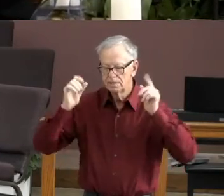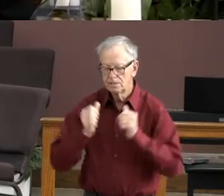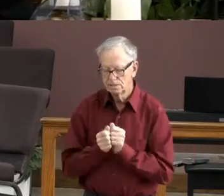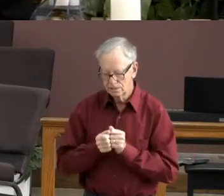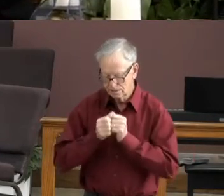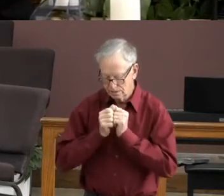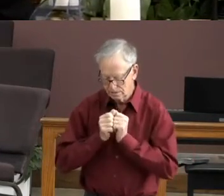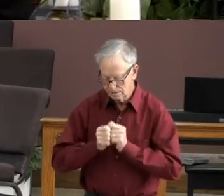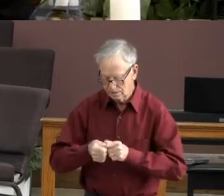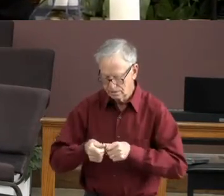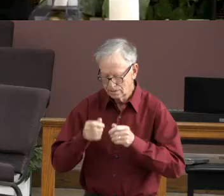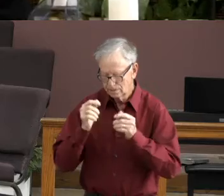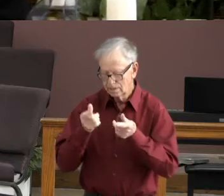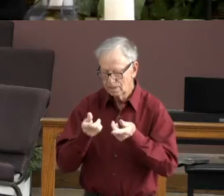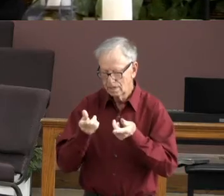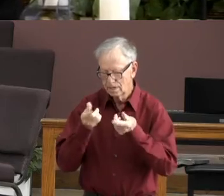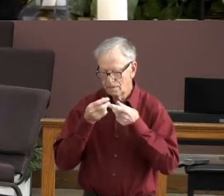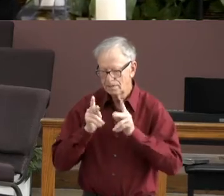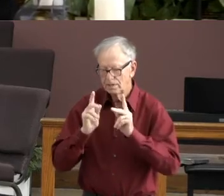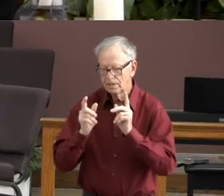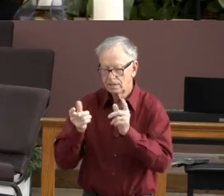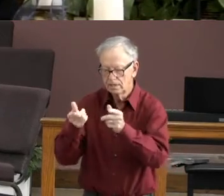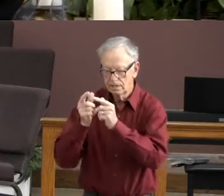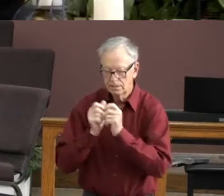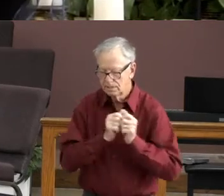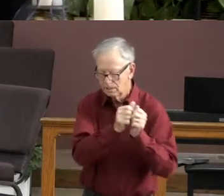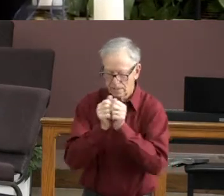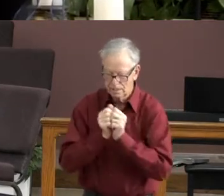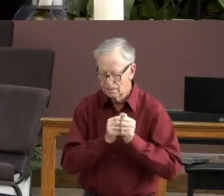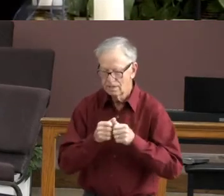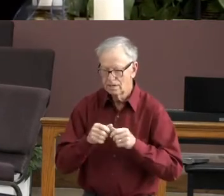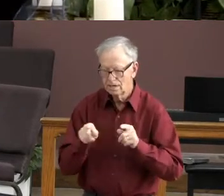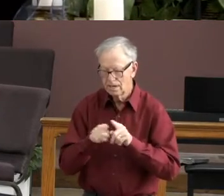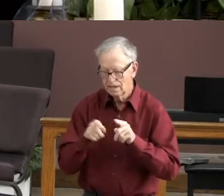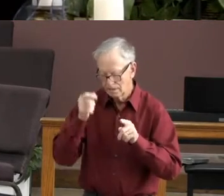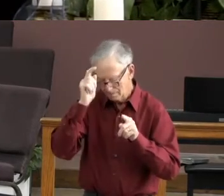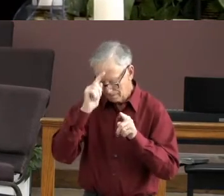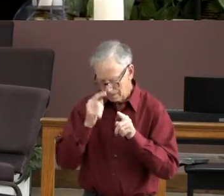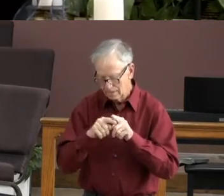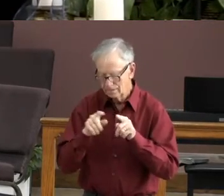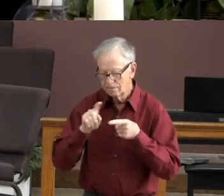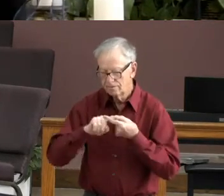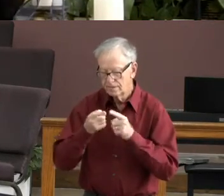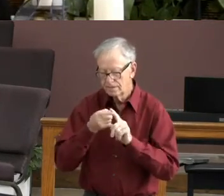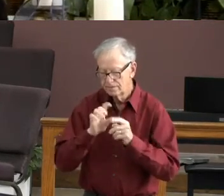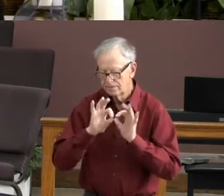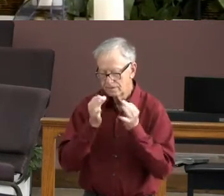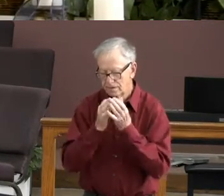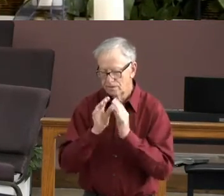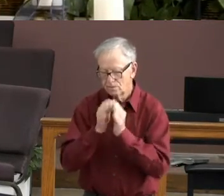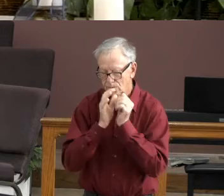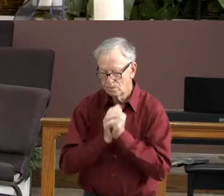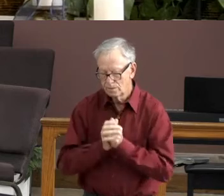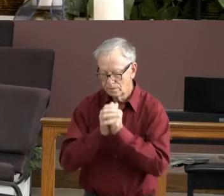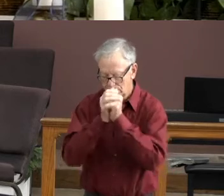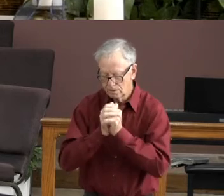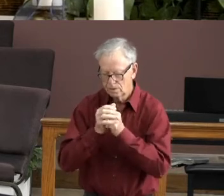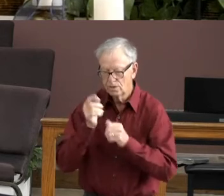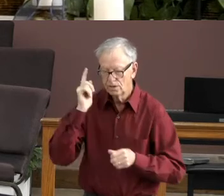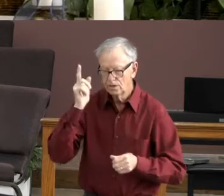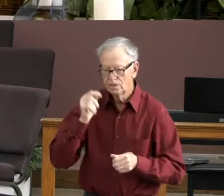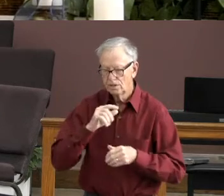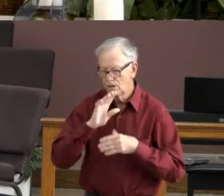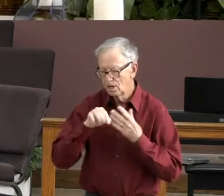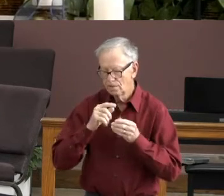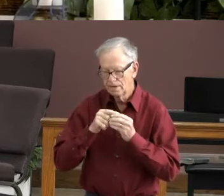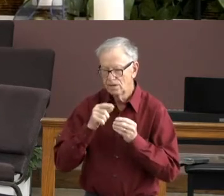the opportunity of gathering together with like-minded friends and family to worship and adore you. Lord, this is all about you.